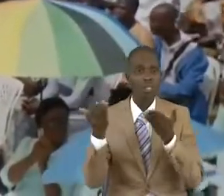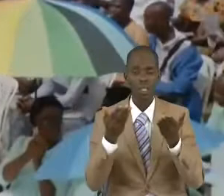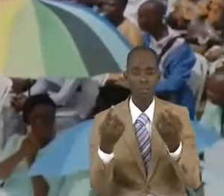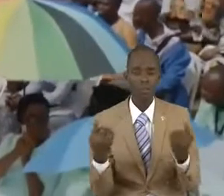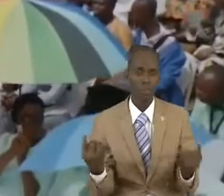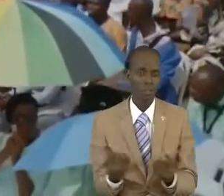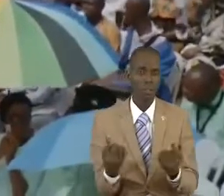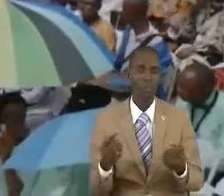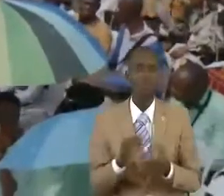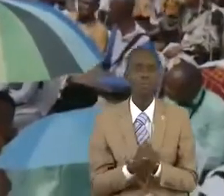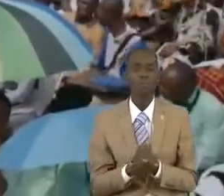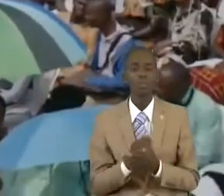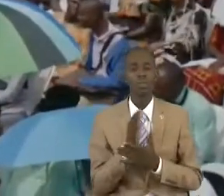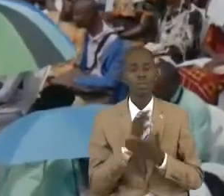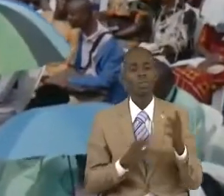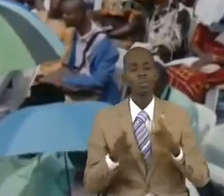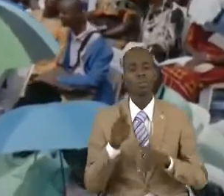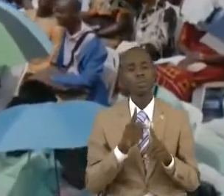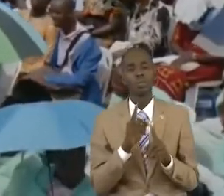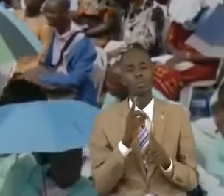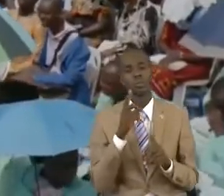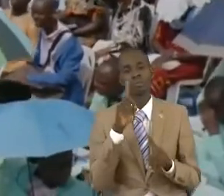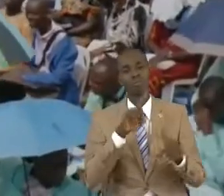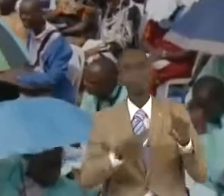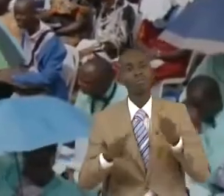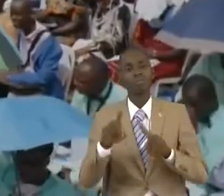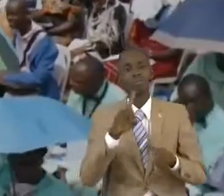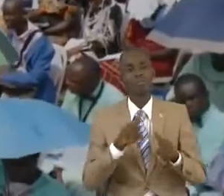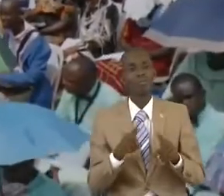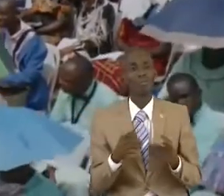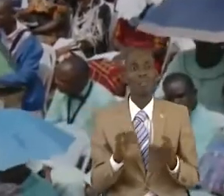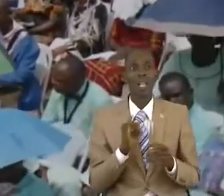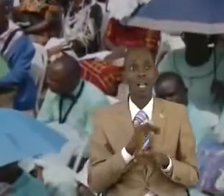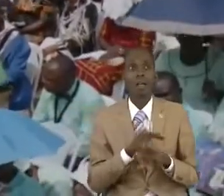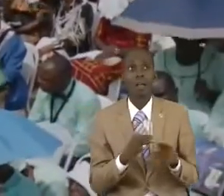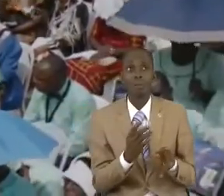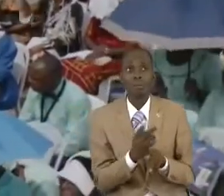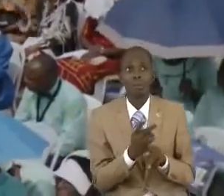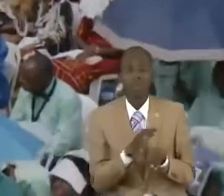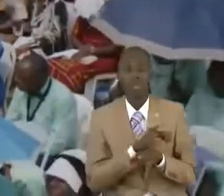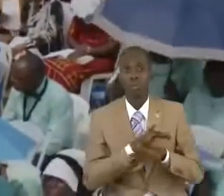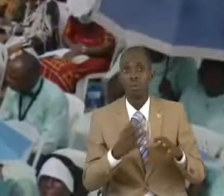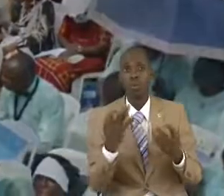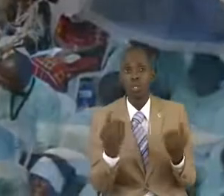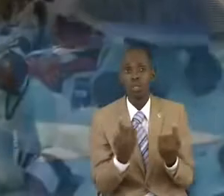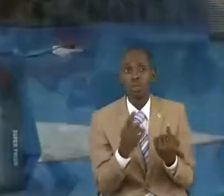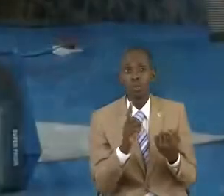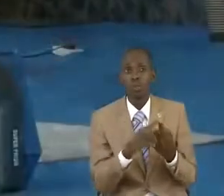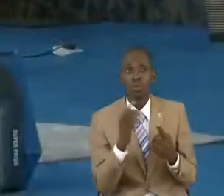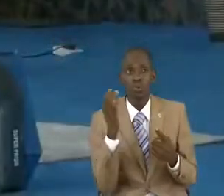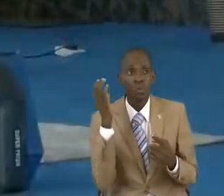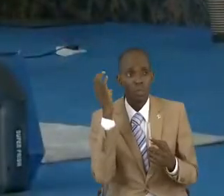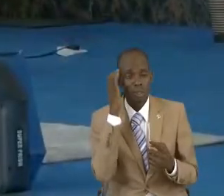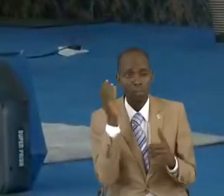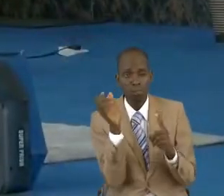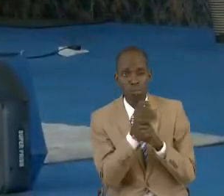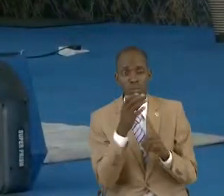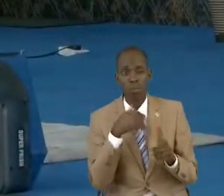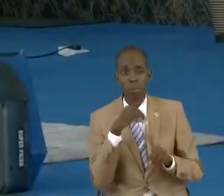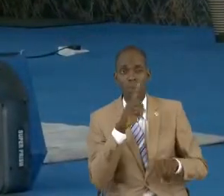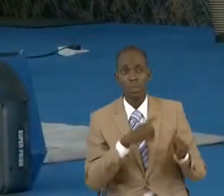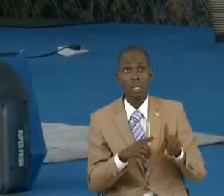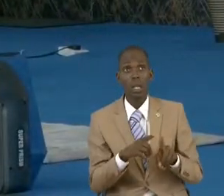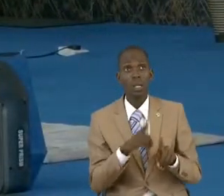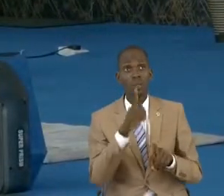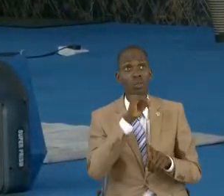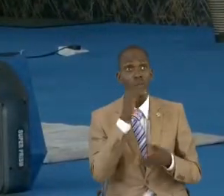Some people talk as if I don't want sin to hear, so that sin does not say, you said you will not serve me, then